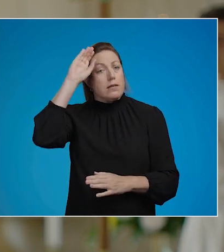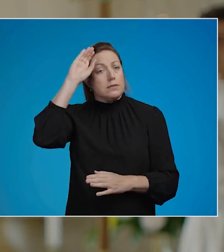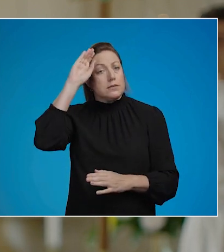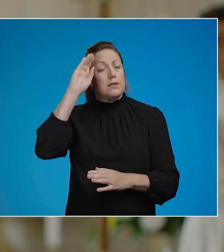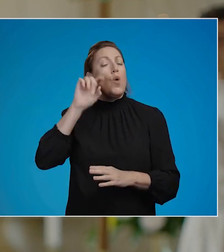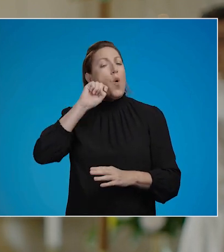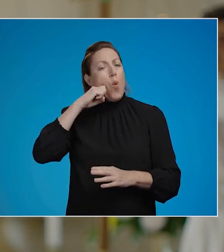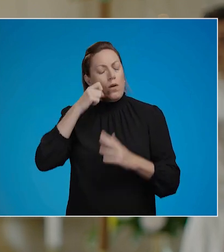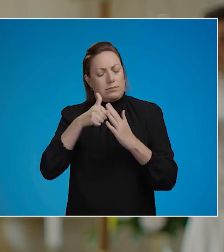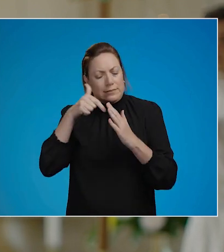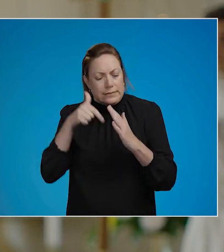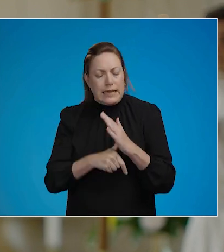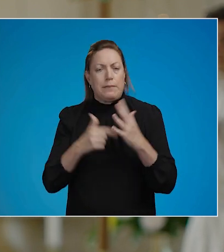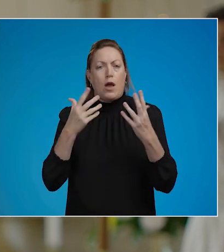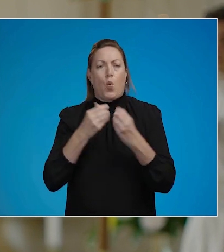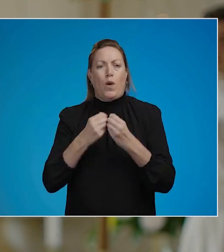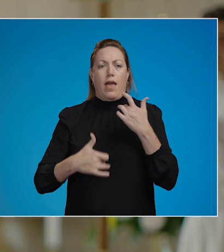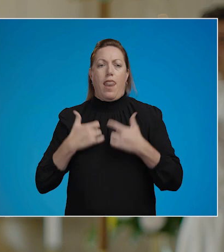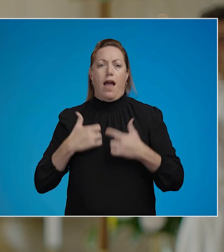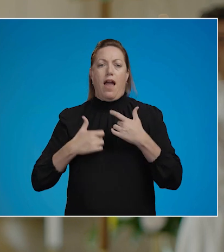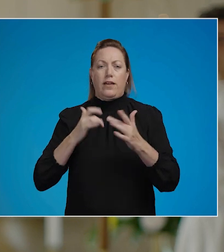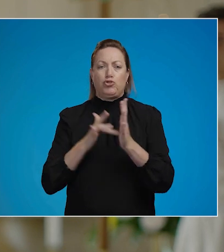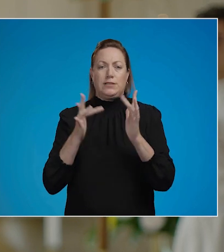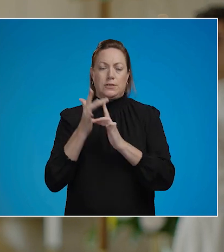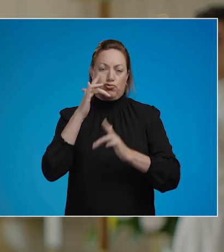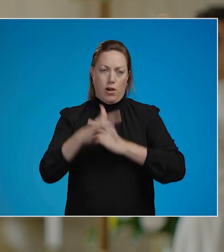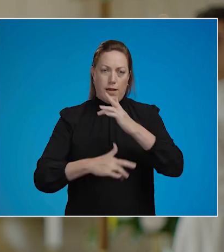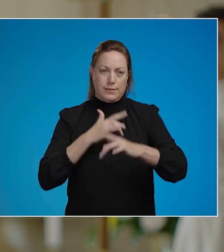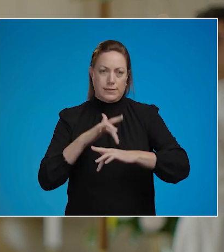grow more deeply into the life of Christ.